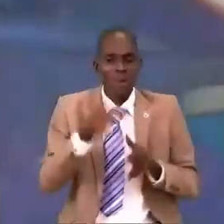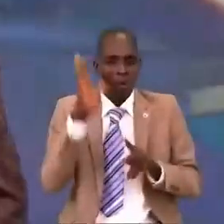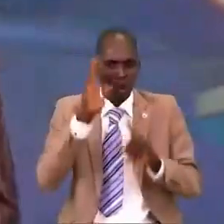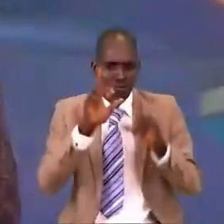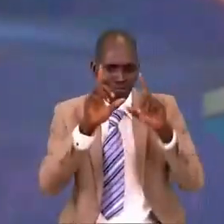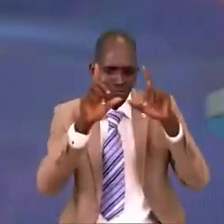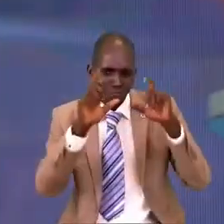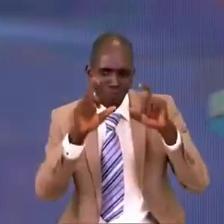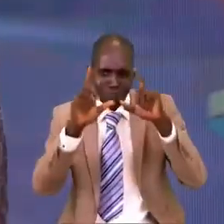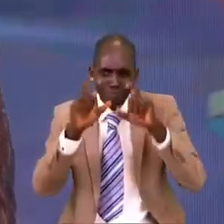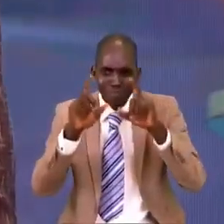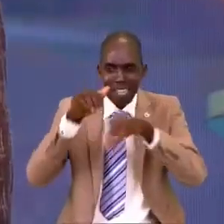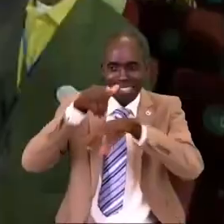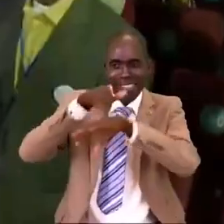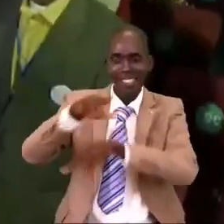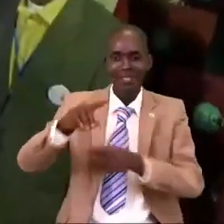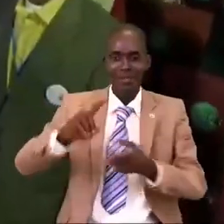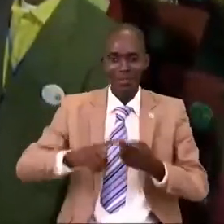see you.